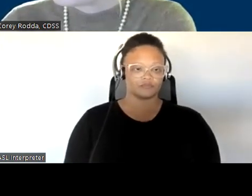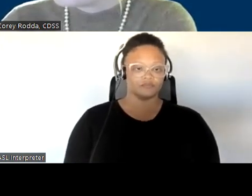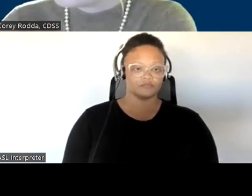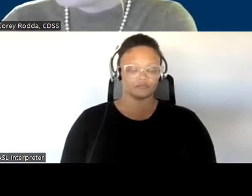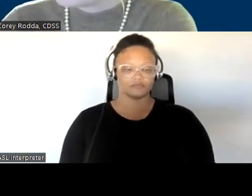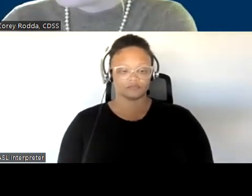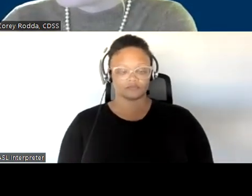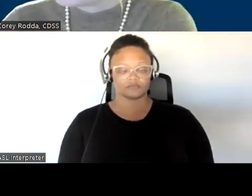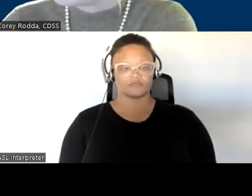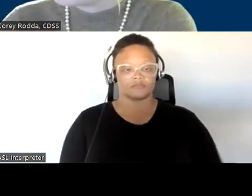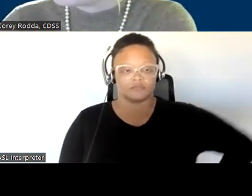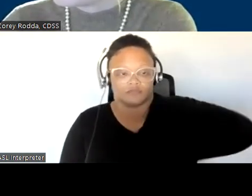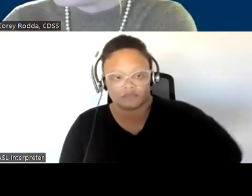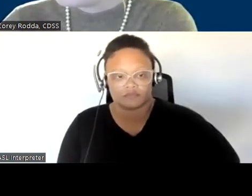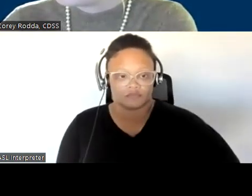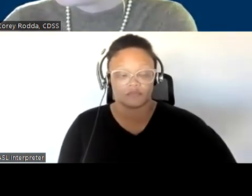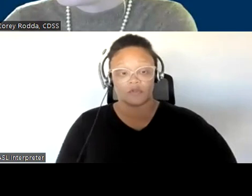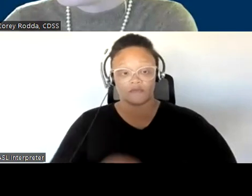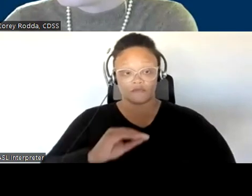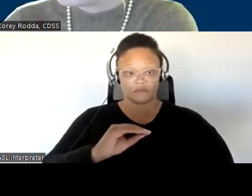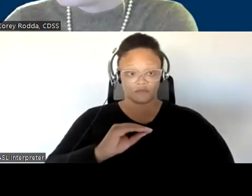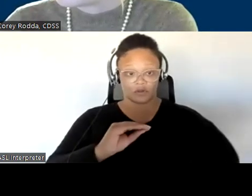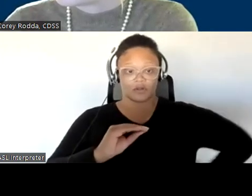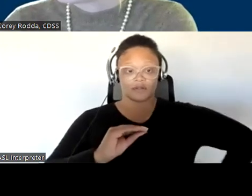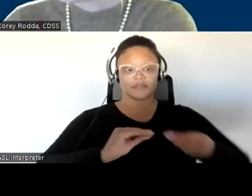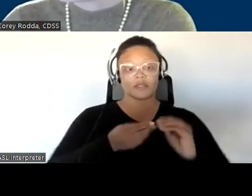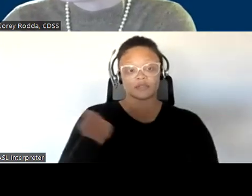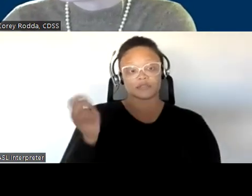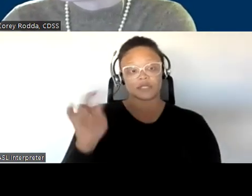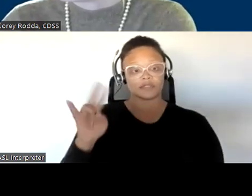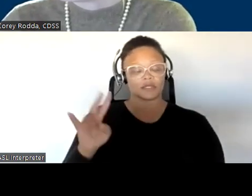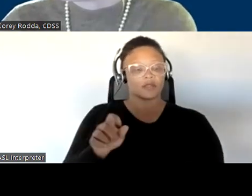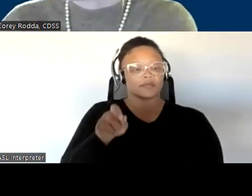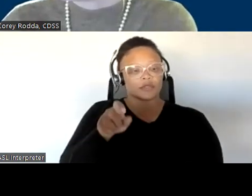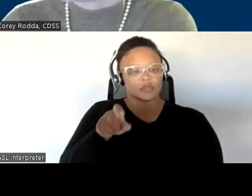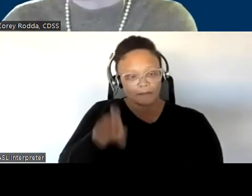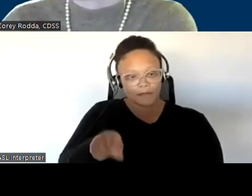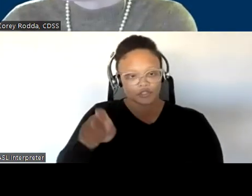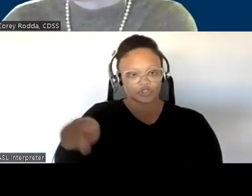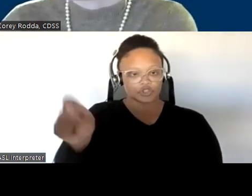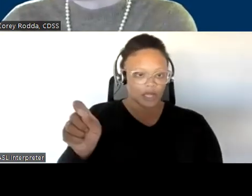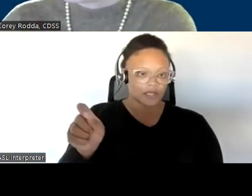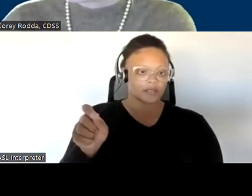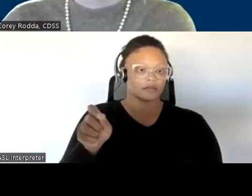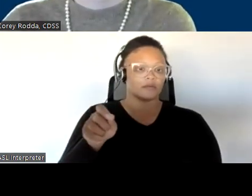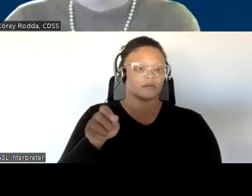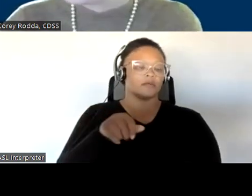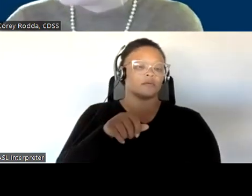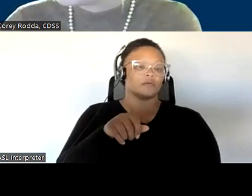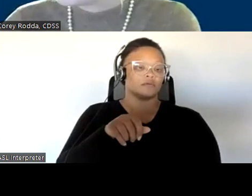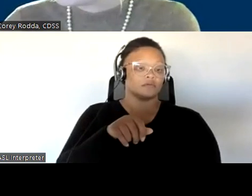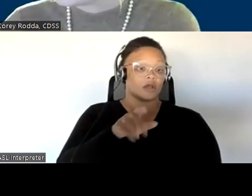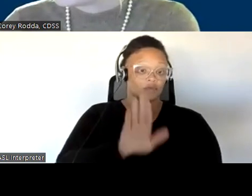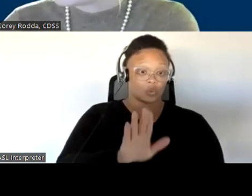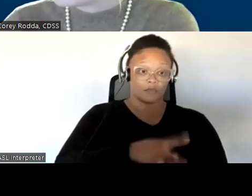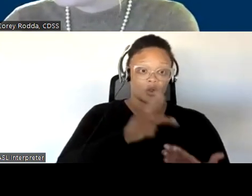And for this question 17, you must select that either your program was licensed, certified, regulated, or registered